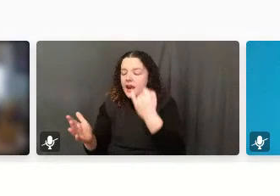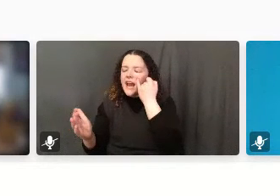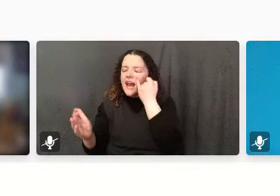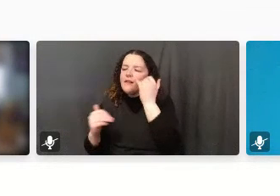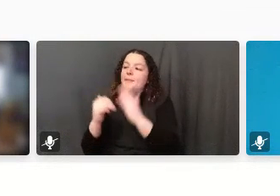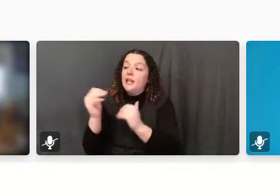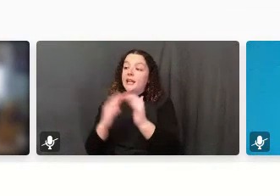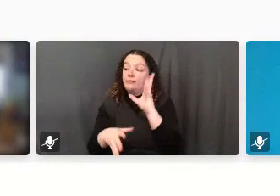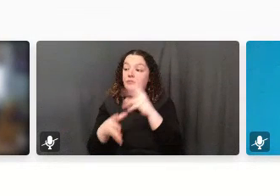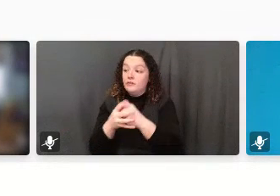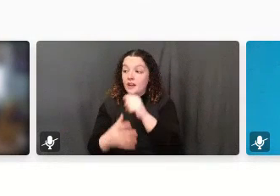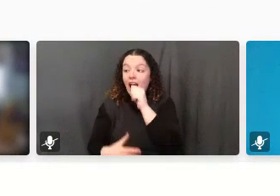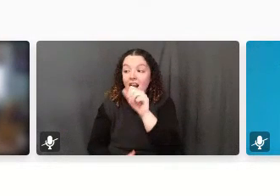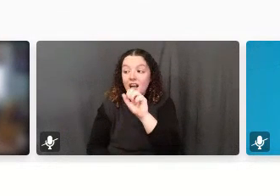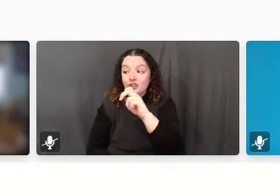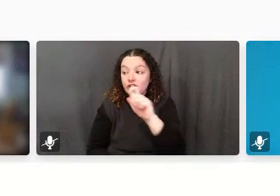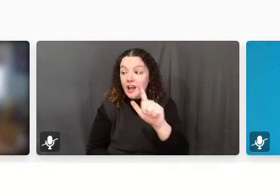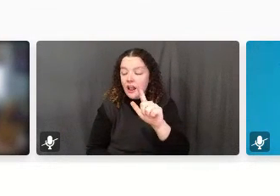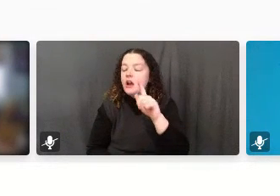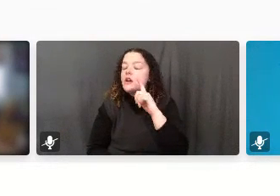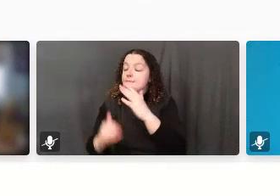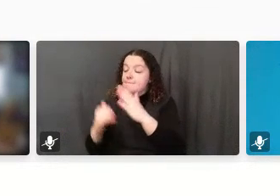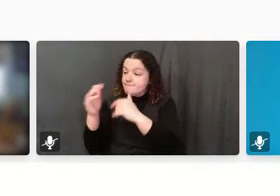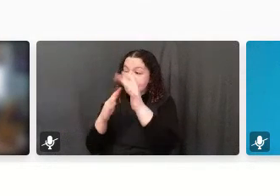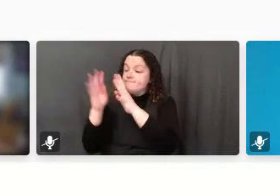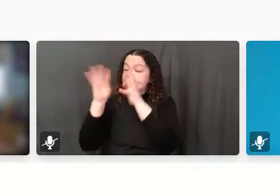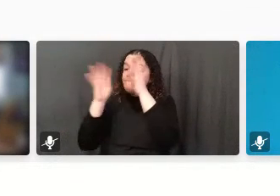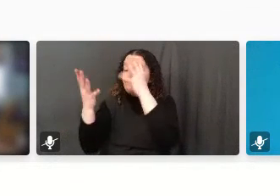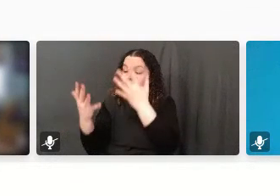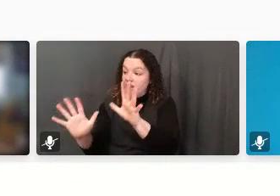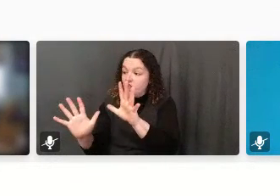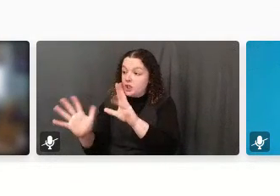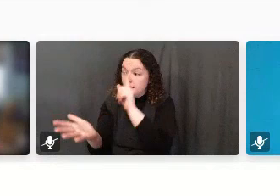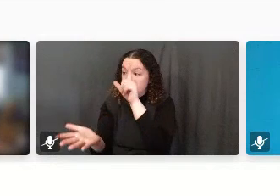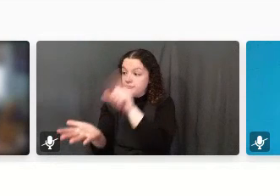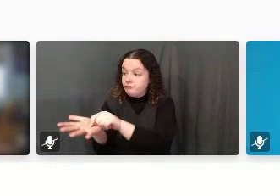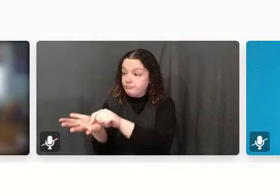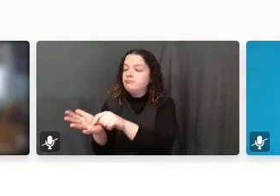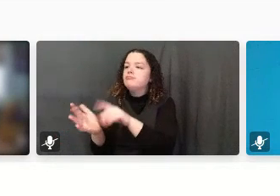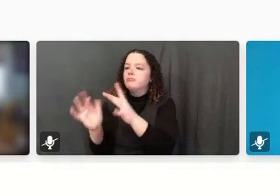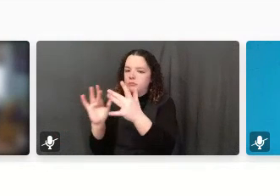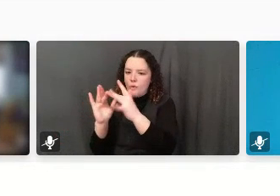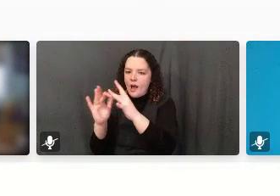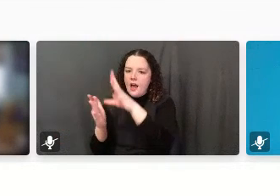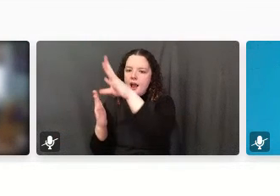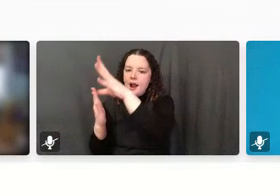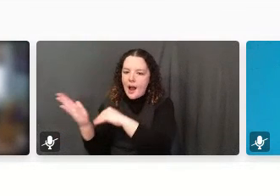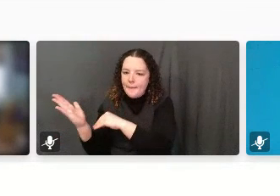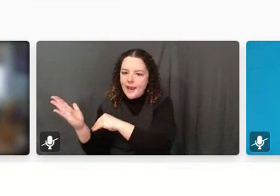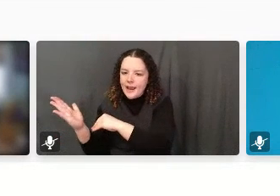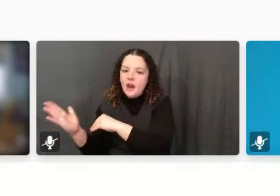building them and you publish it, you'll just copy the URL and then you can add that as a link in your email. Or if you're just